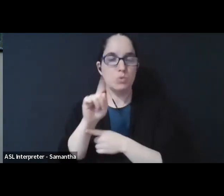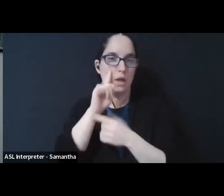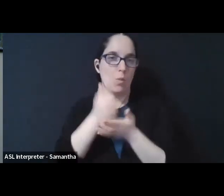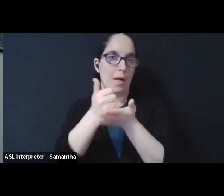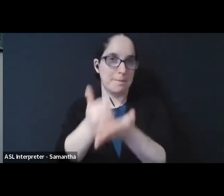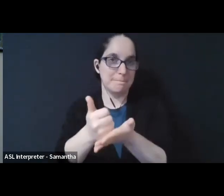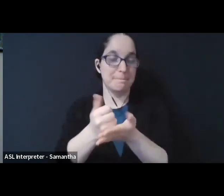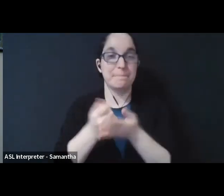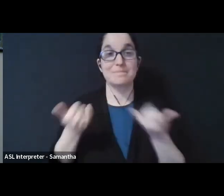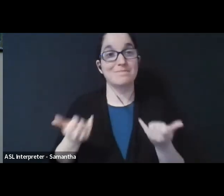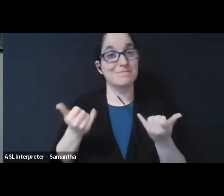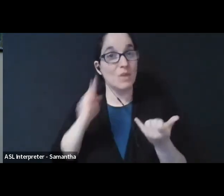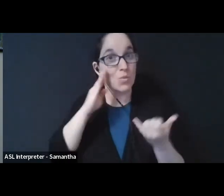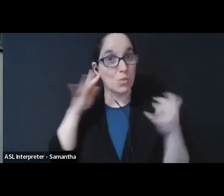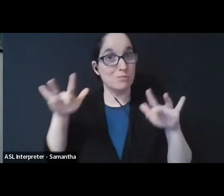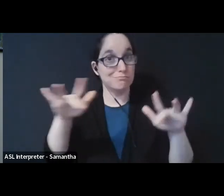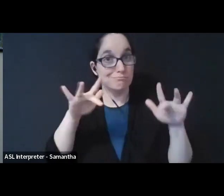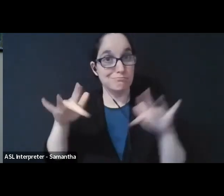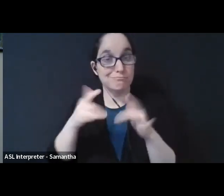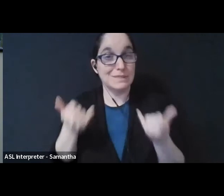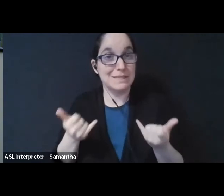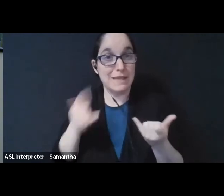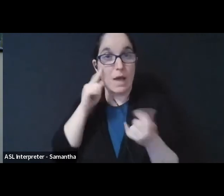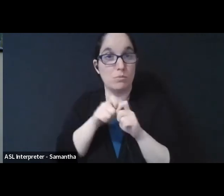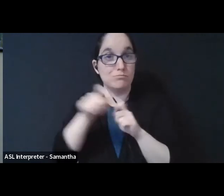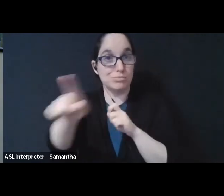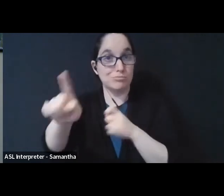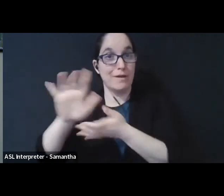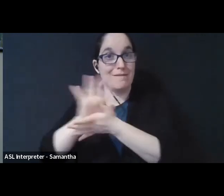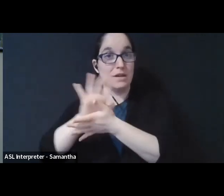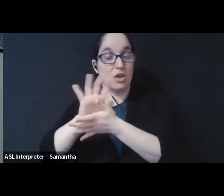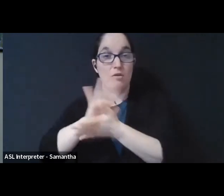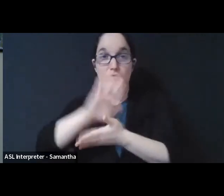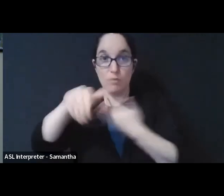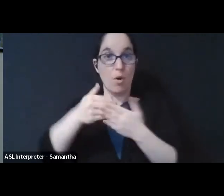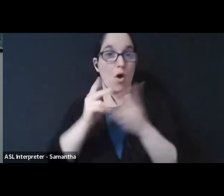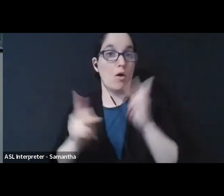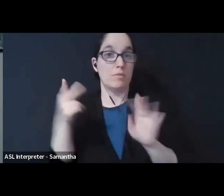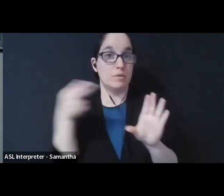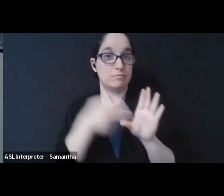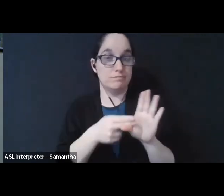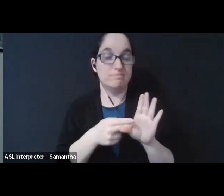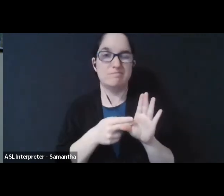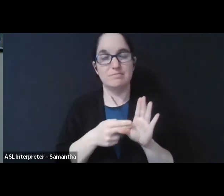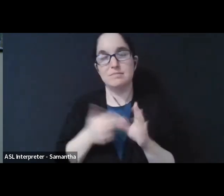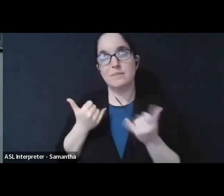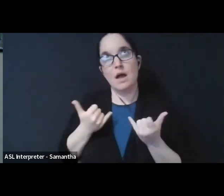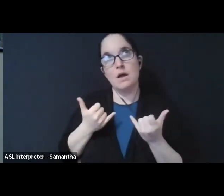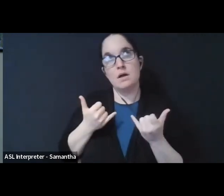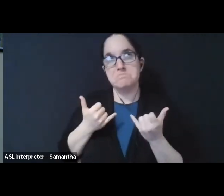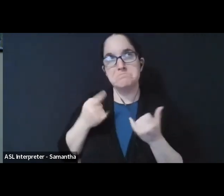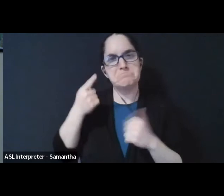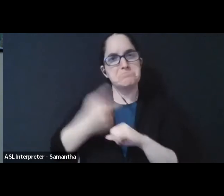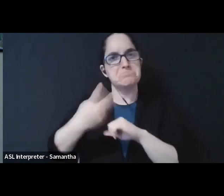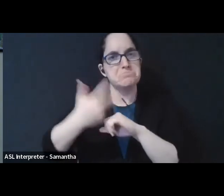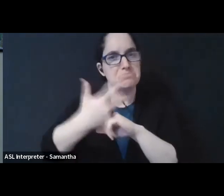The webinar is also being recorded, and we will send the video of the event to all registrants in the coming days, and it will also be